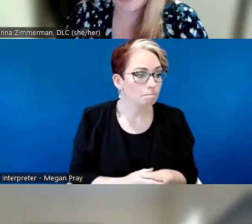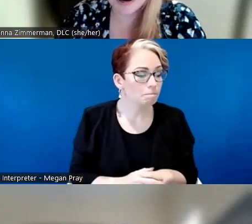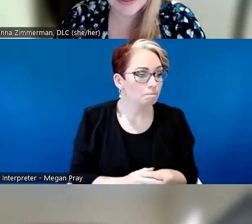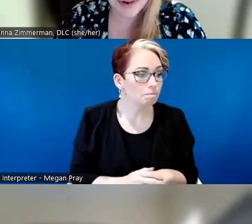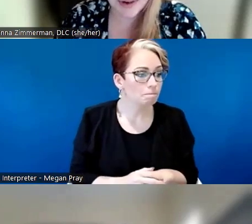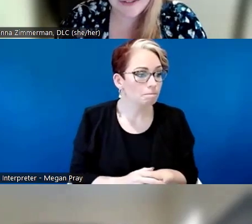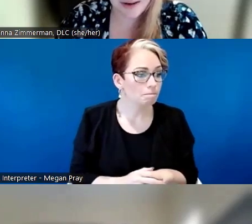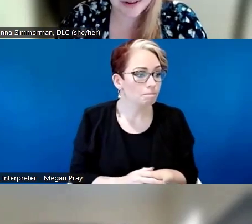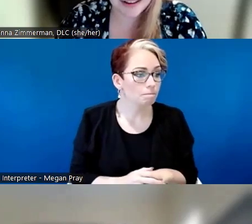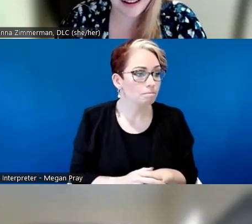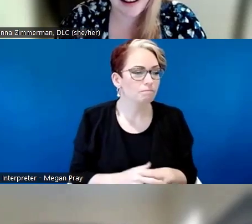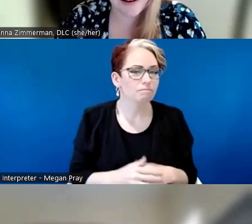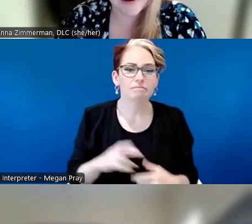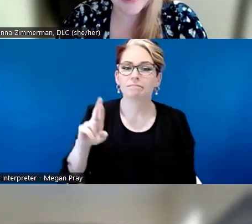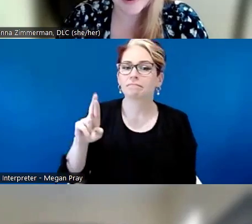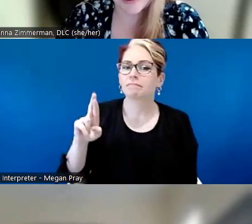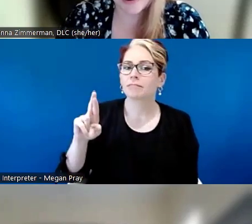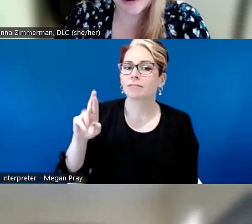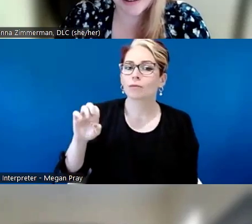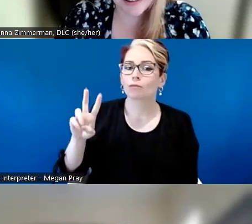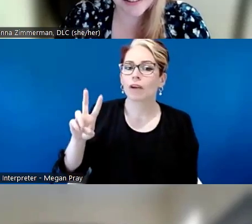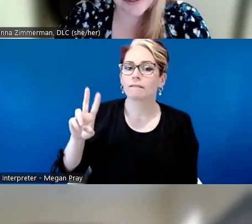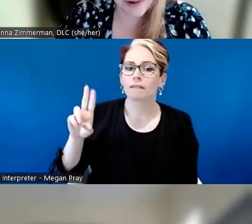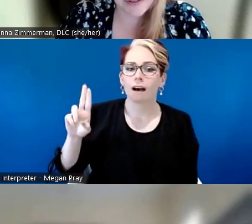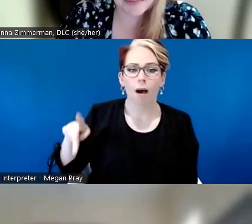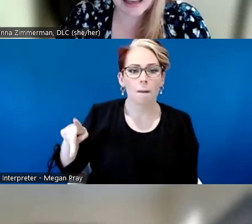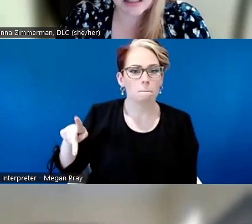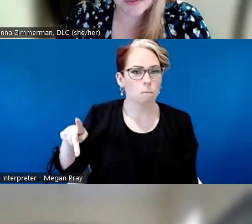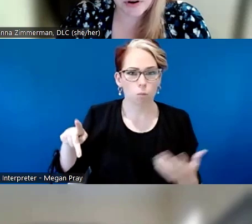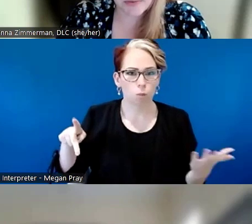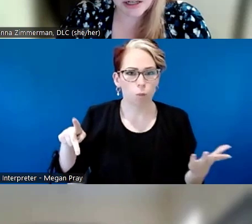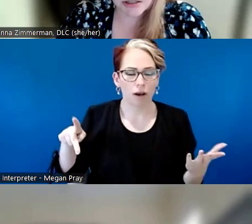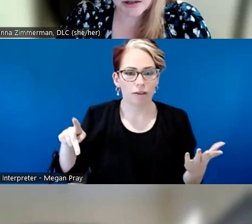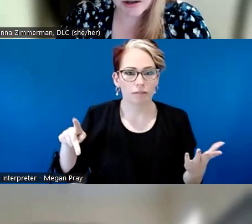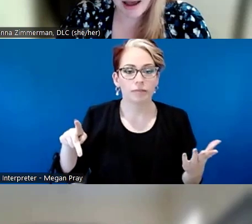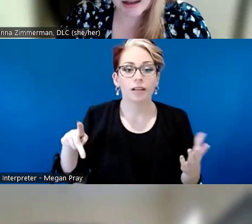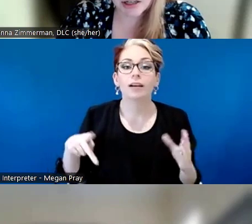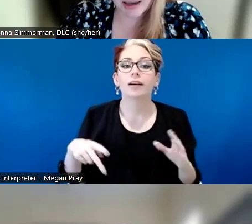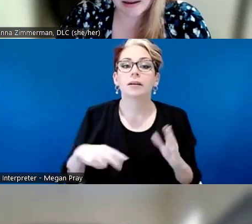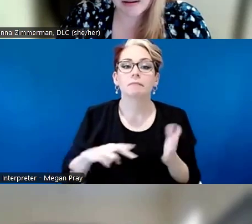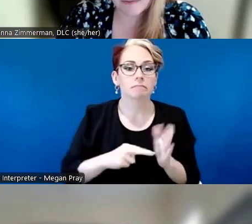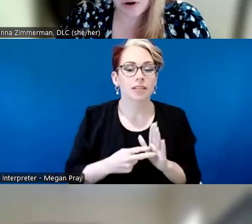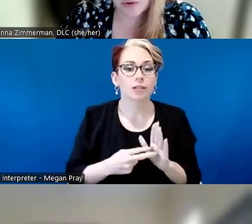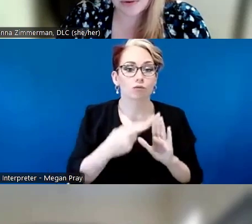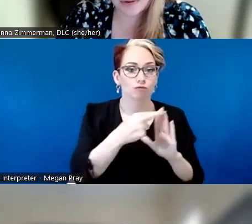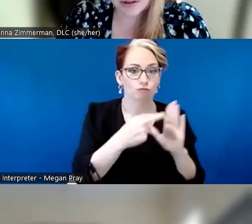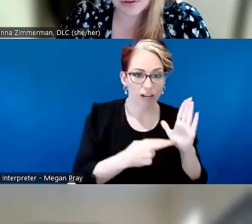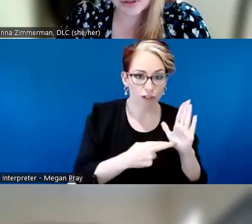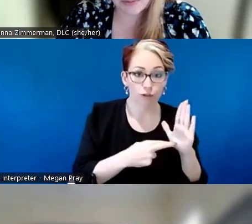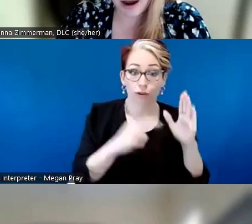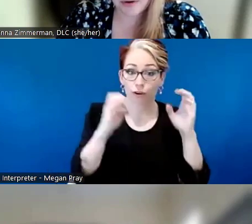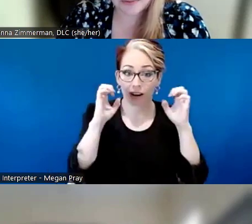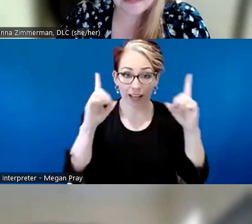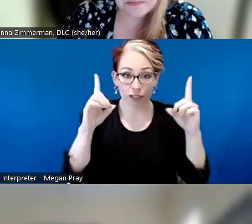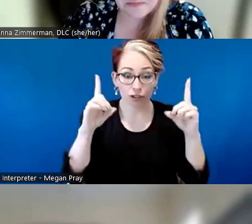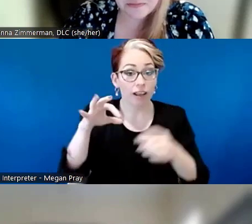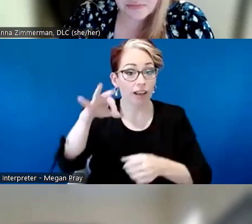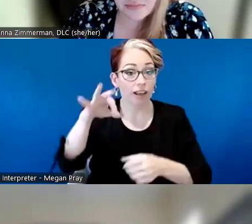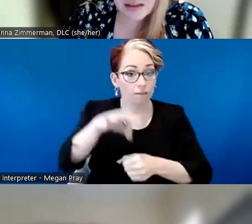So what is REV UP? REV UP stands for Register, Educate, Vote, Use Your